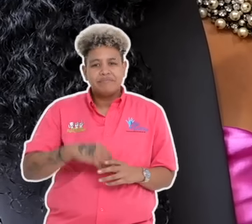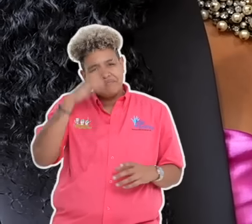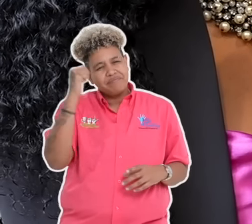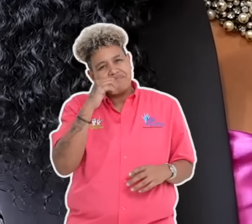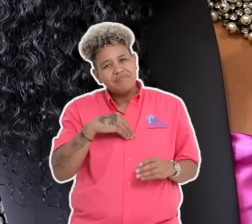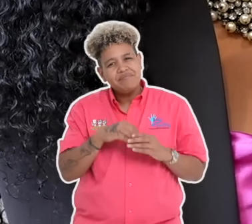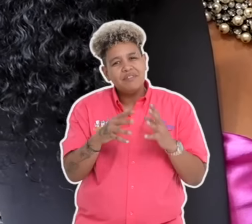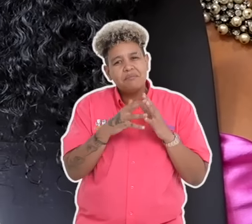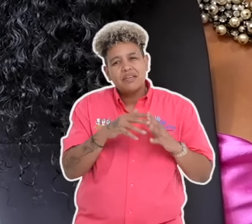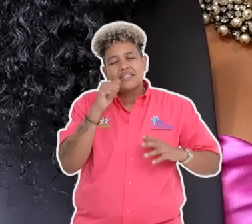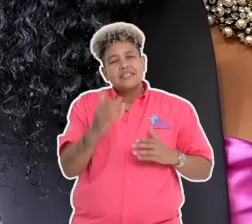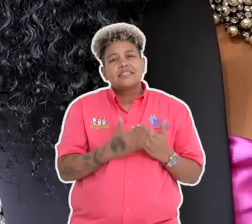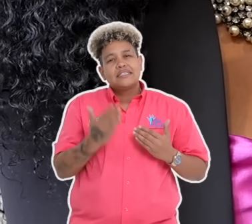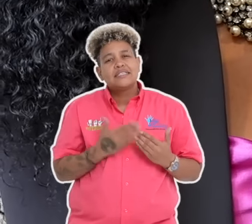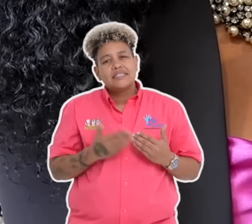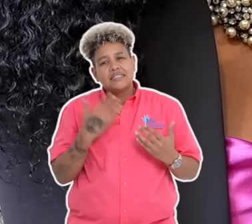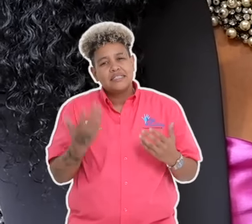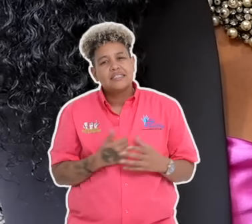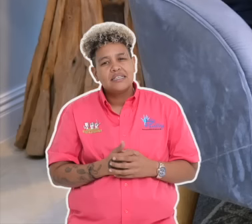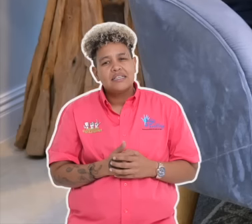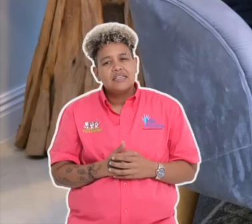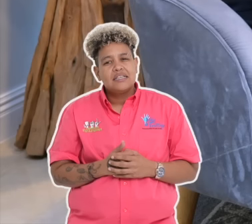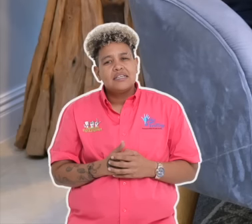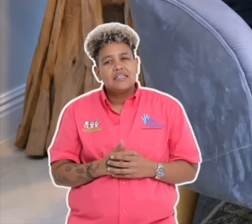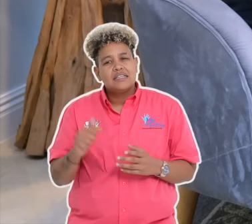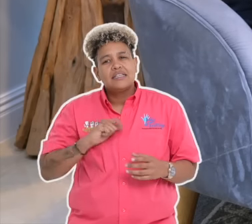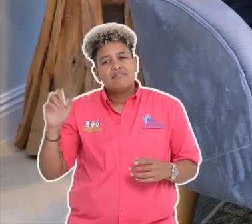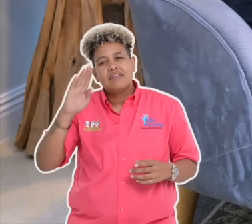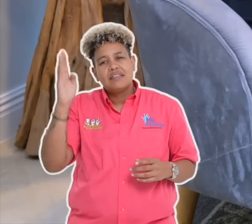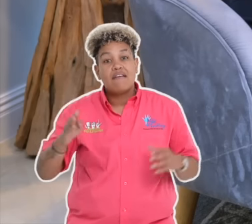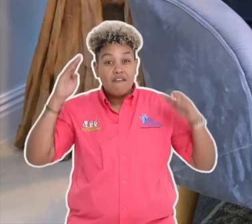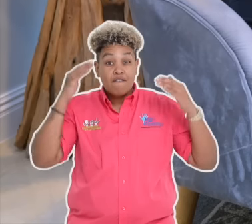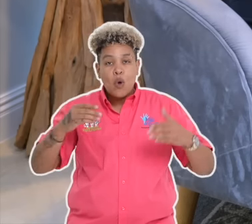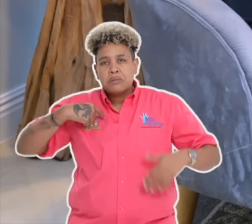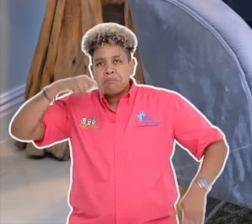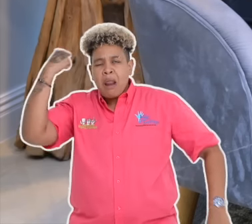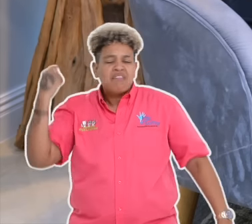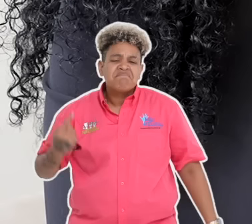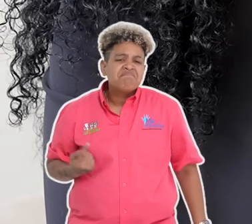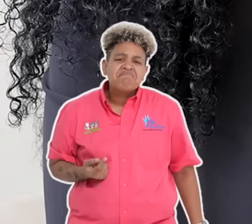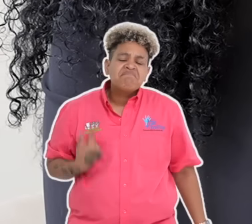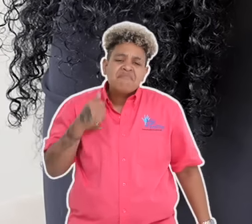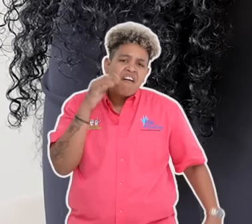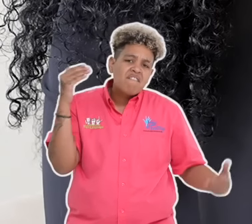thing with being a Black woman in America, it's not an easy thing, all right? But I've never focused on